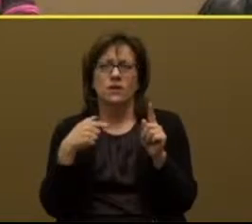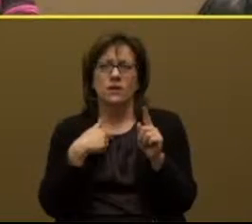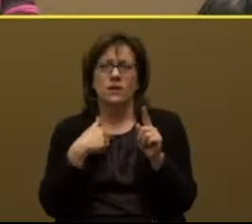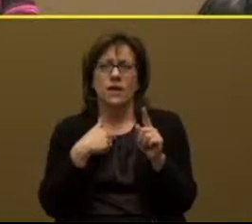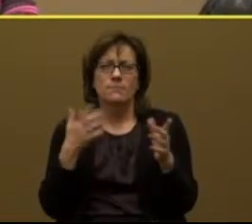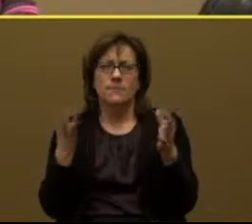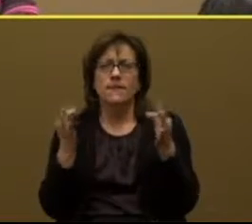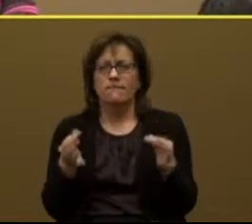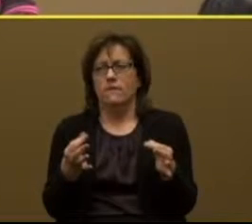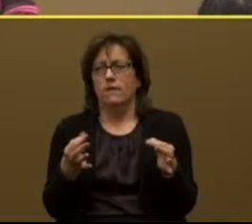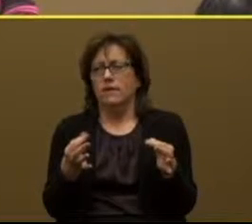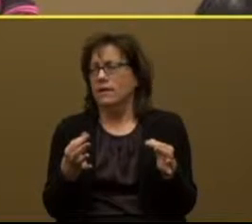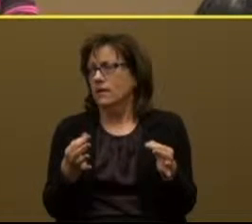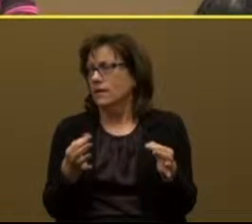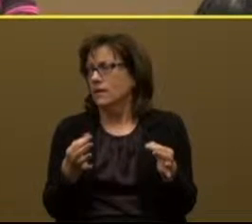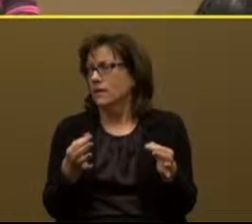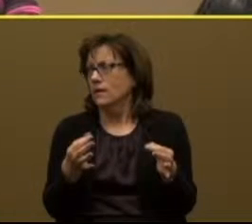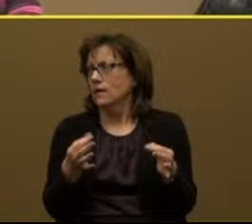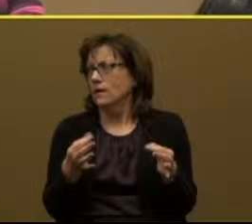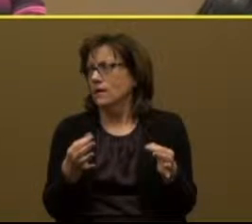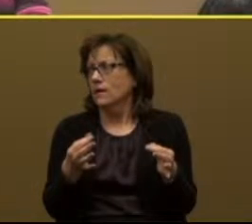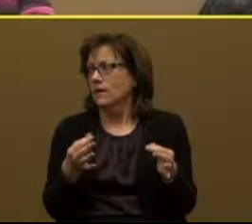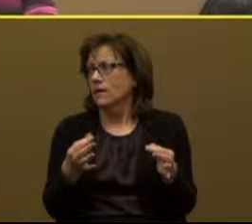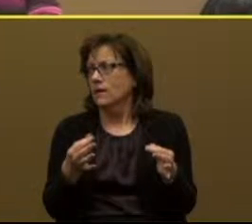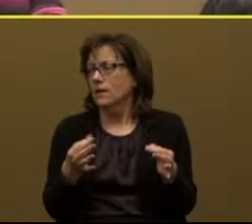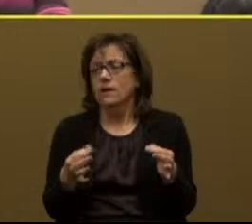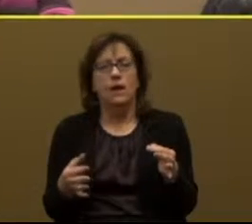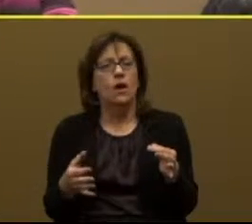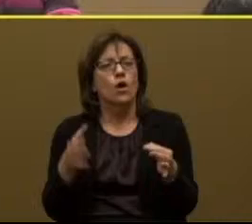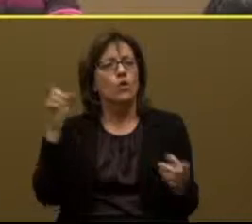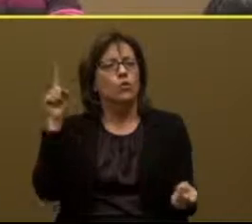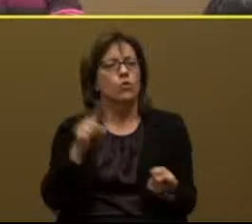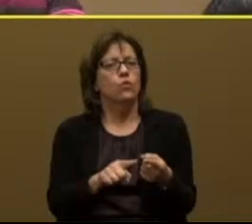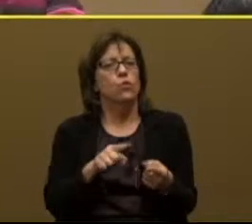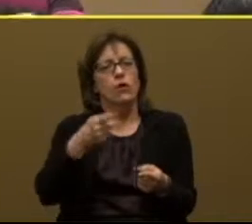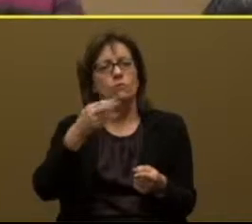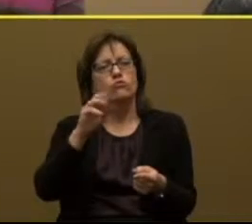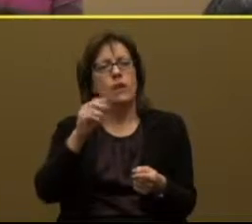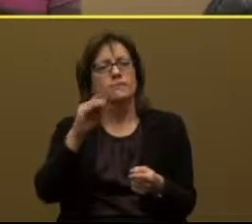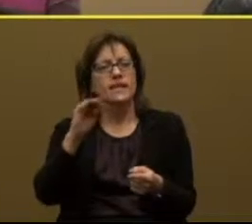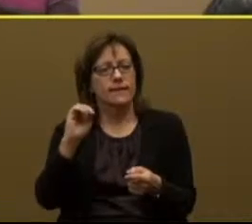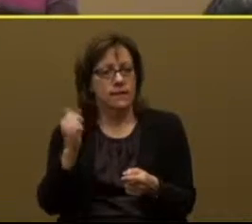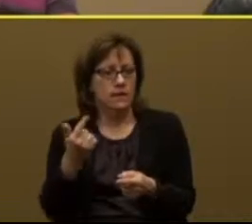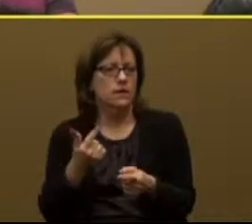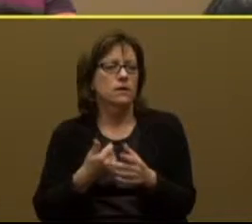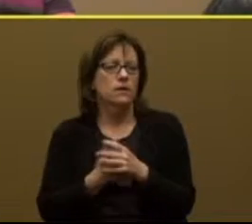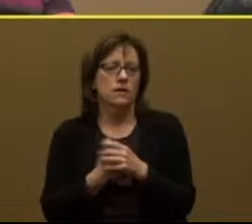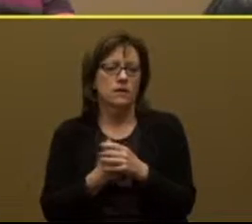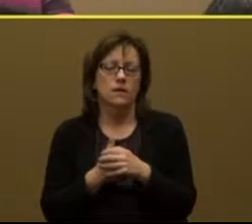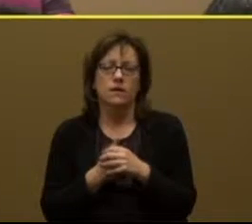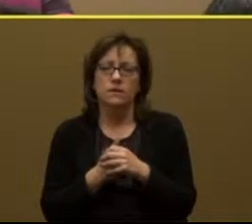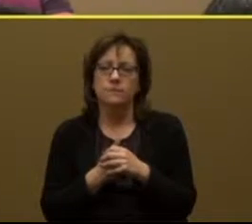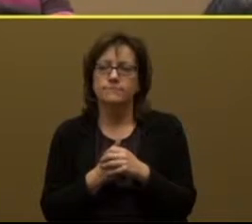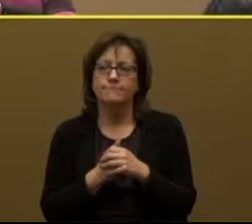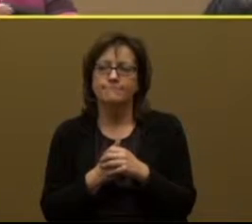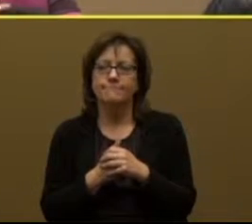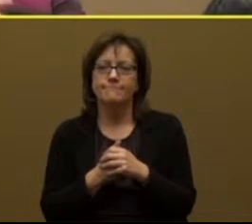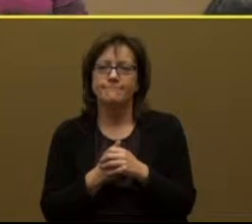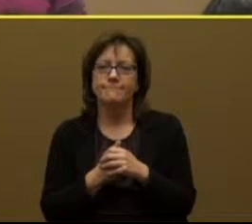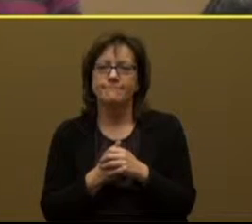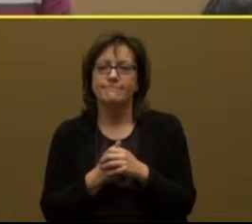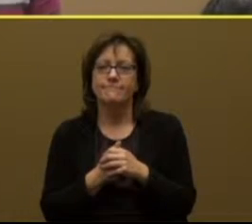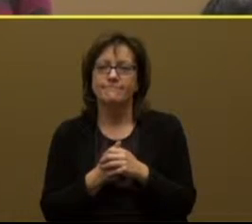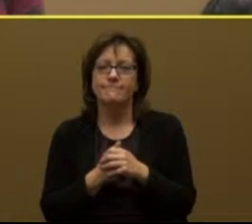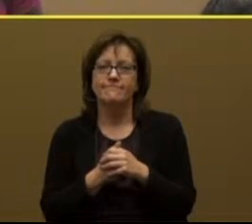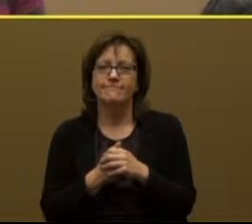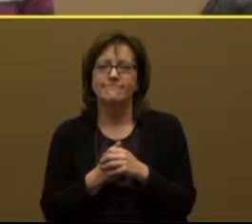am definitely pulling back any type of prompting that I'm doing during that time. Okay?